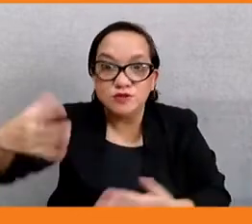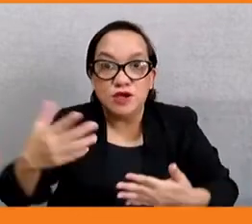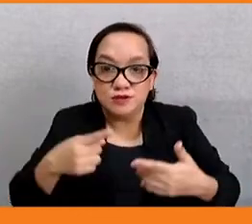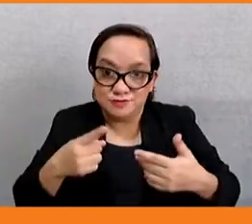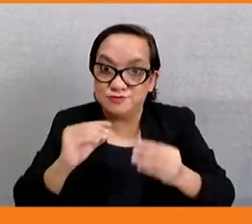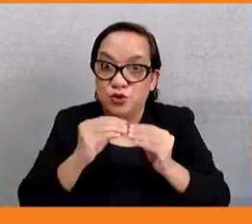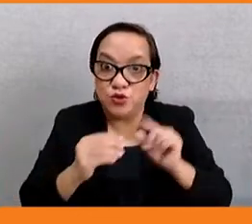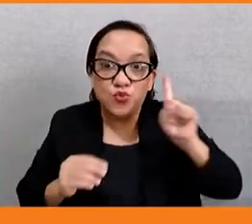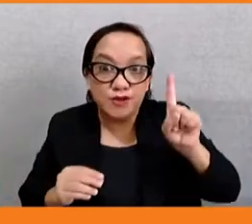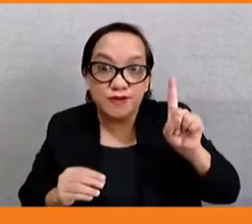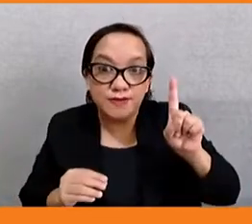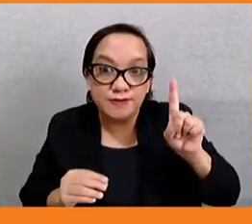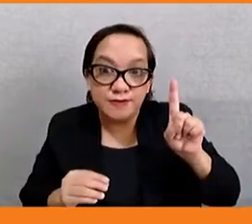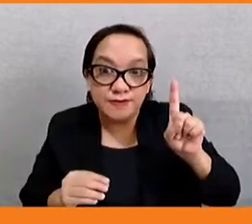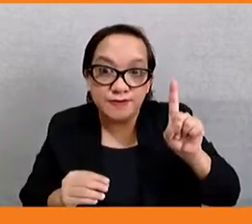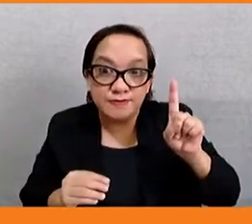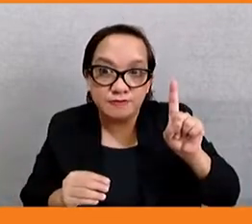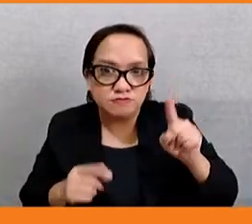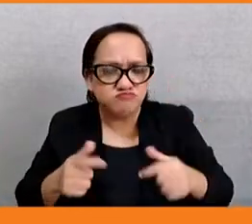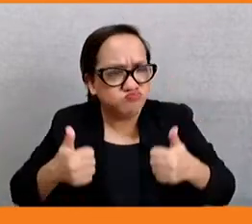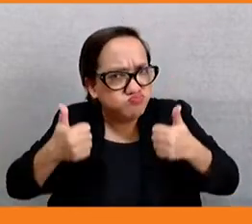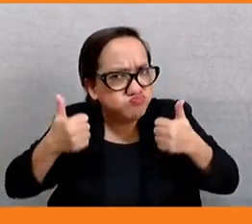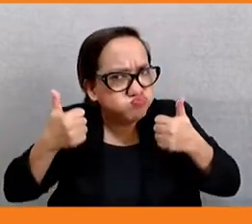poverty and reducing inequalities.